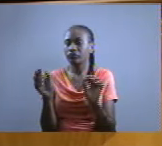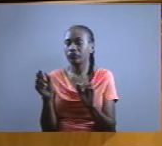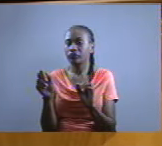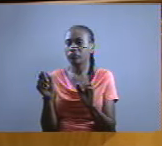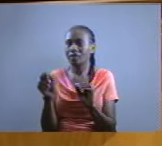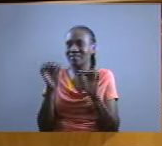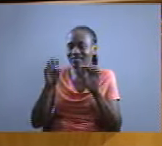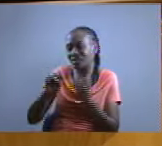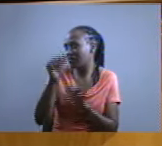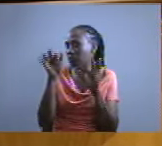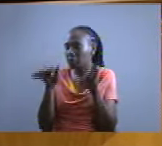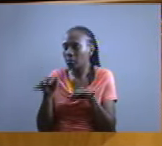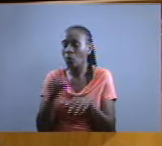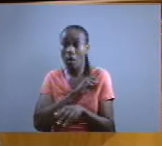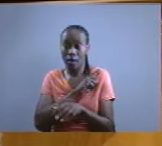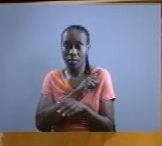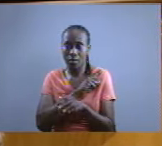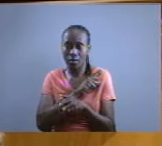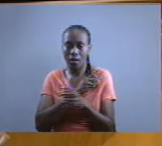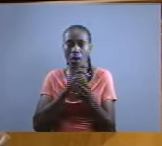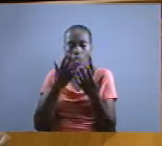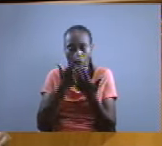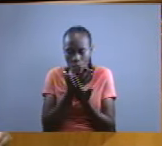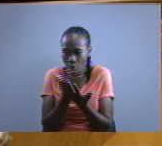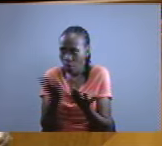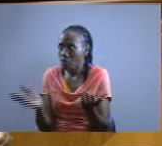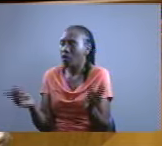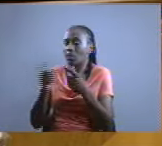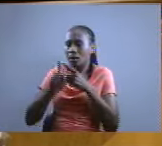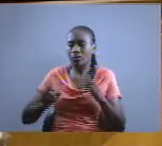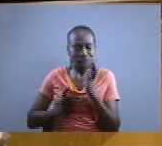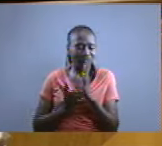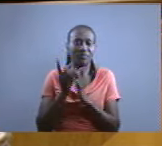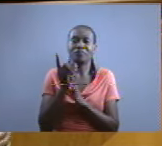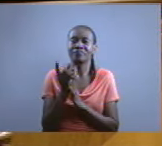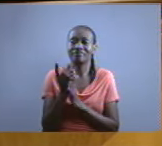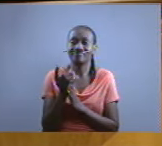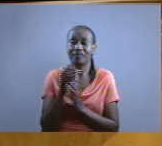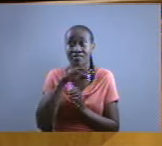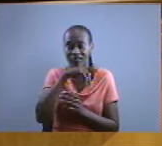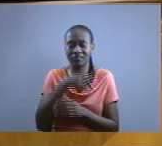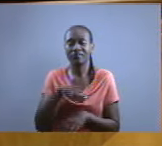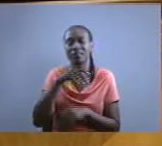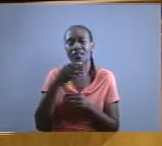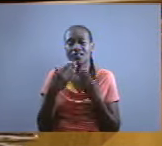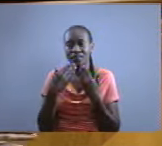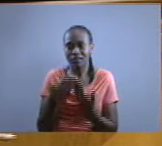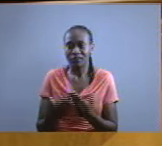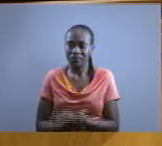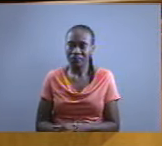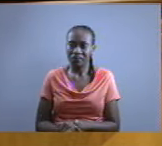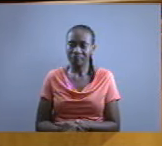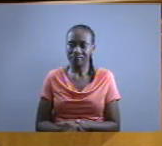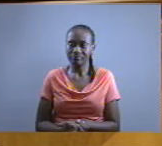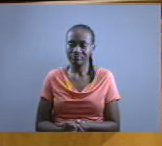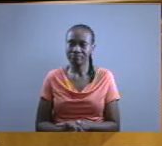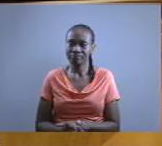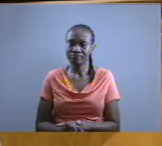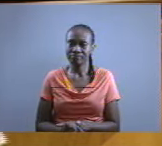that we develop all our languages. Baie dankie. Ek is baie bly